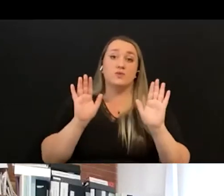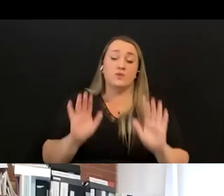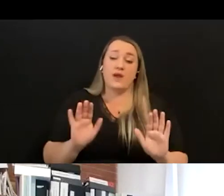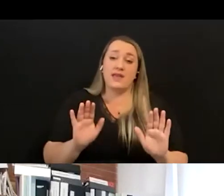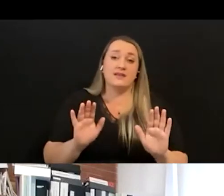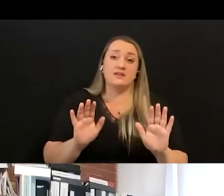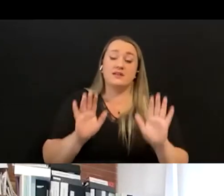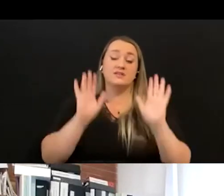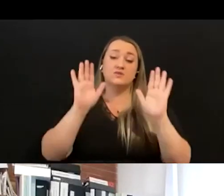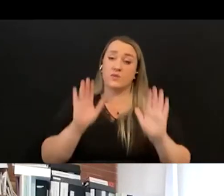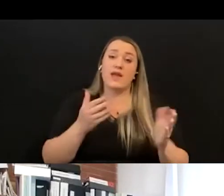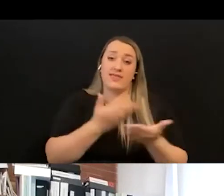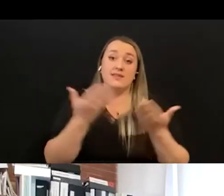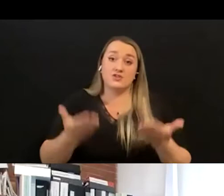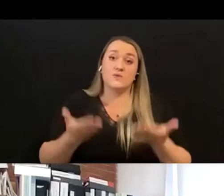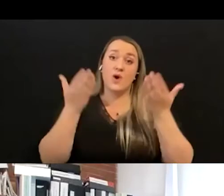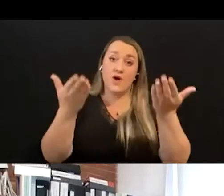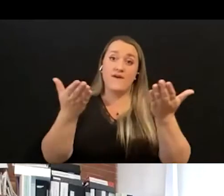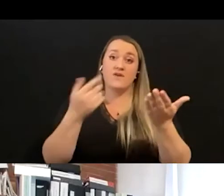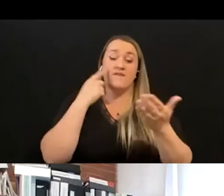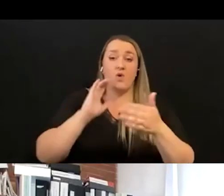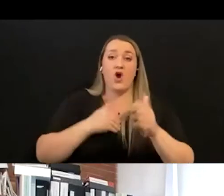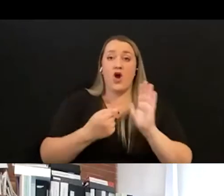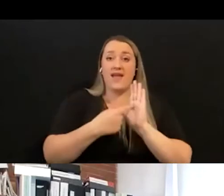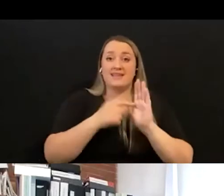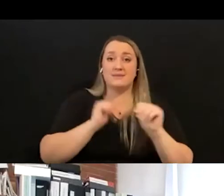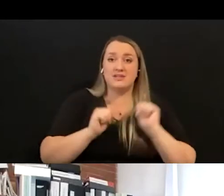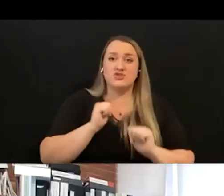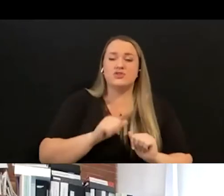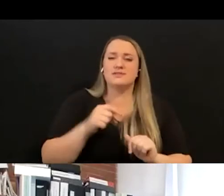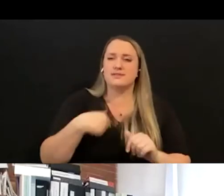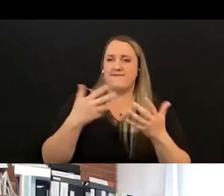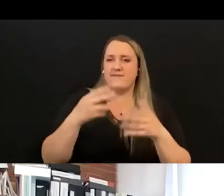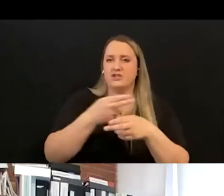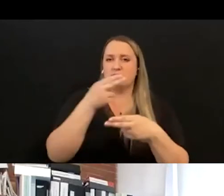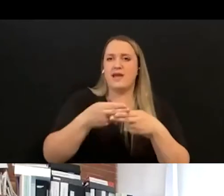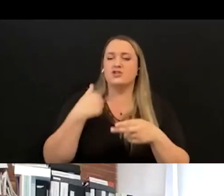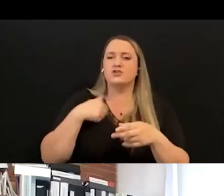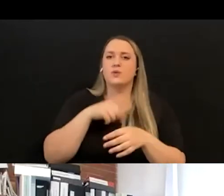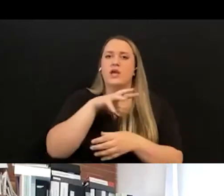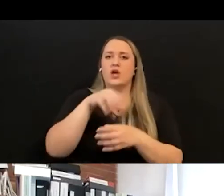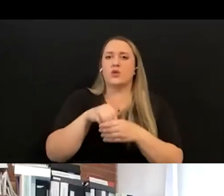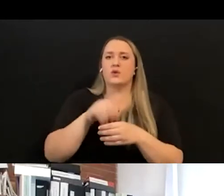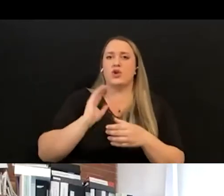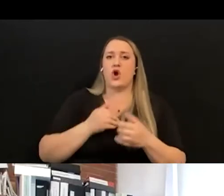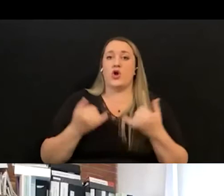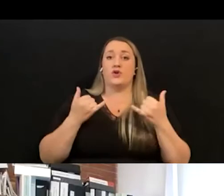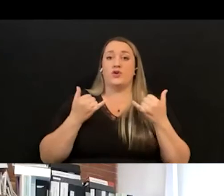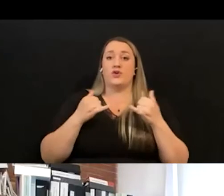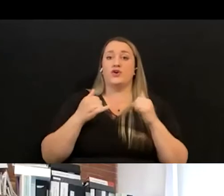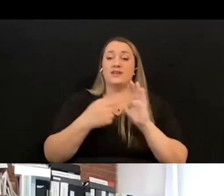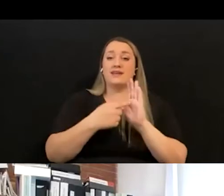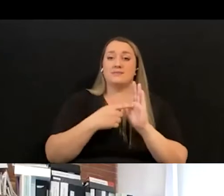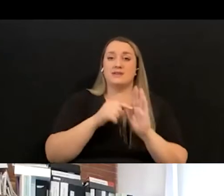like thing to offer, you know, in our exhibitions. And as I mentioned, we also included it, you know, in our current exhibition, Creative